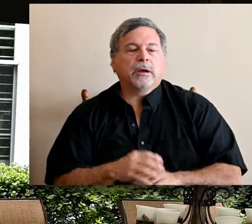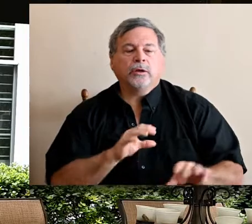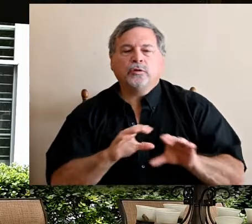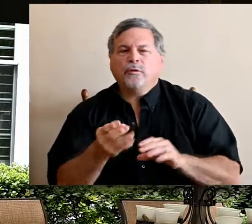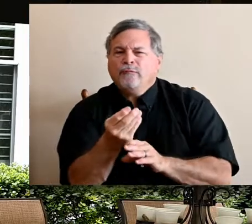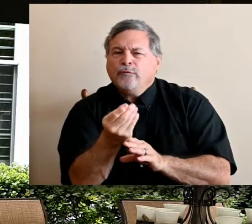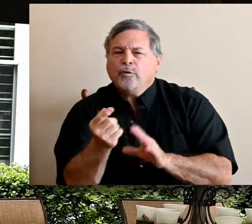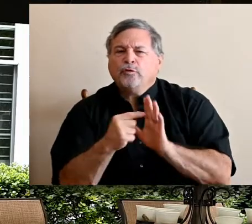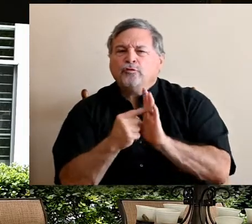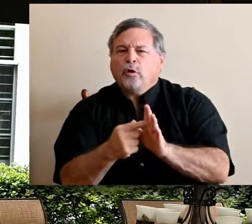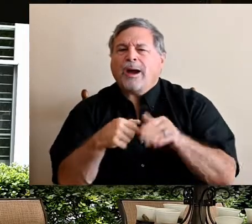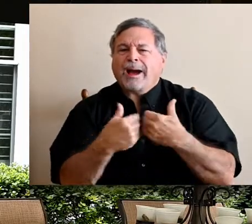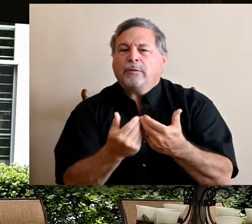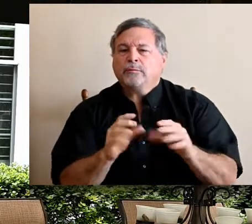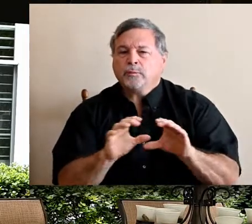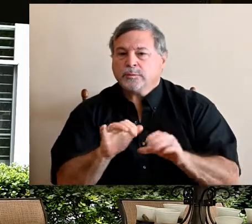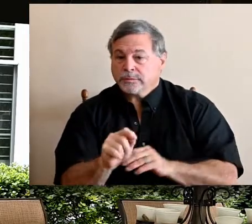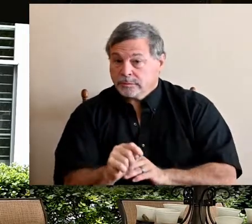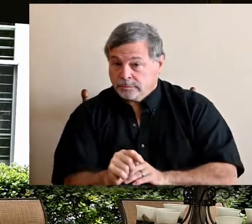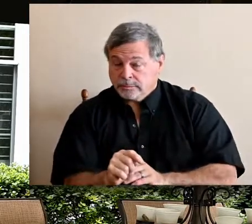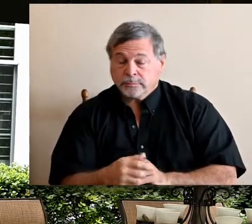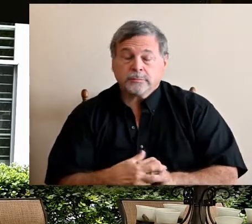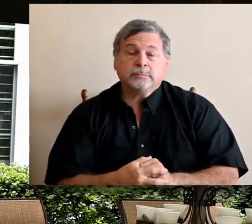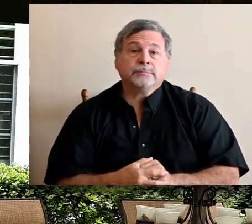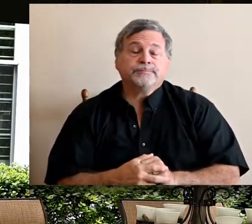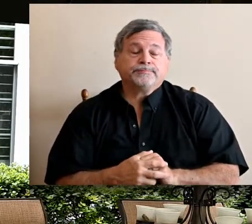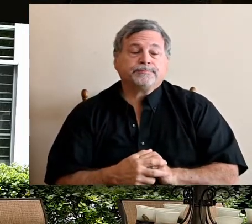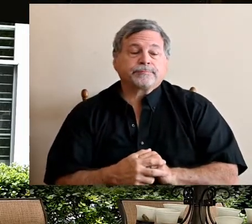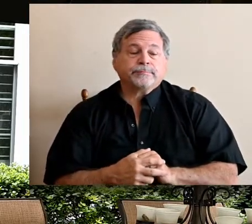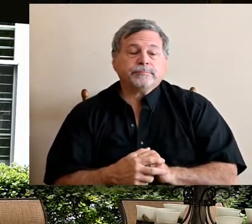I'm going to do just a few to show you how.